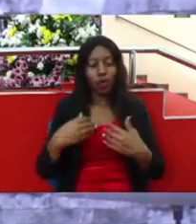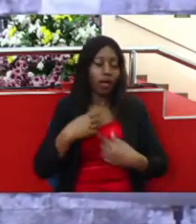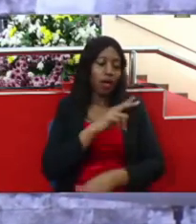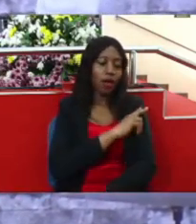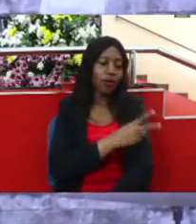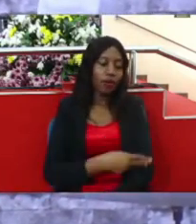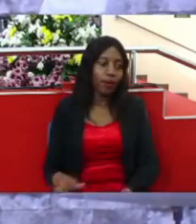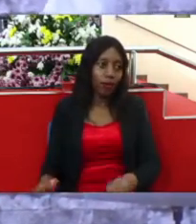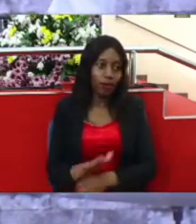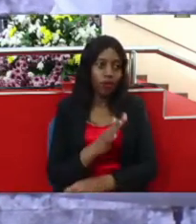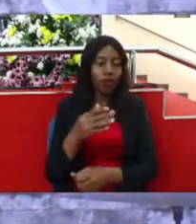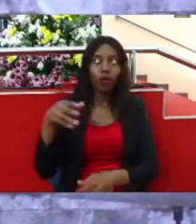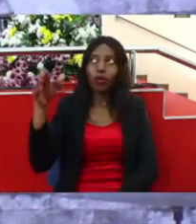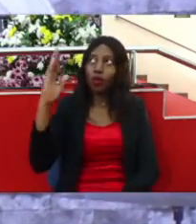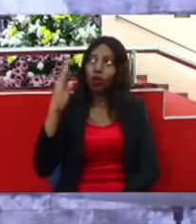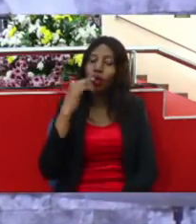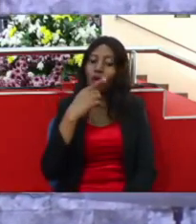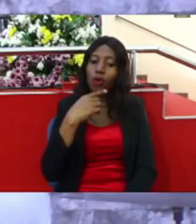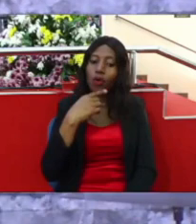who does what he wants when he wants.